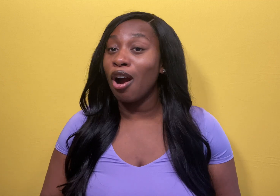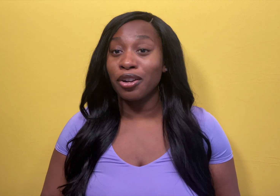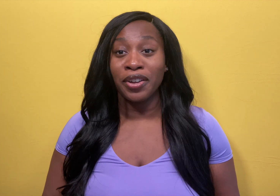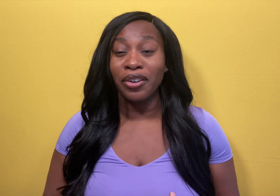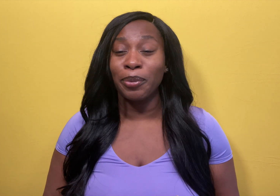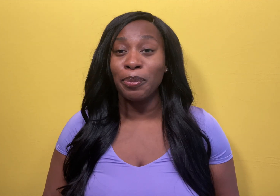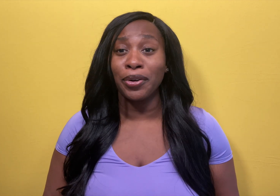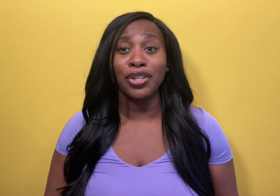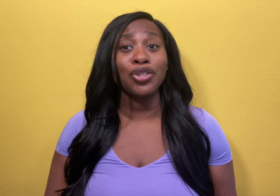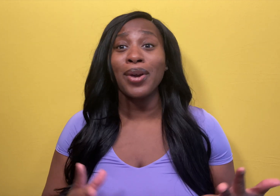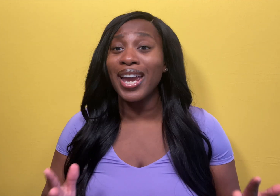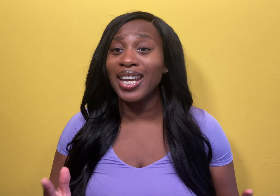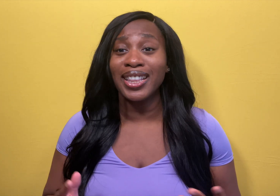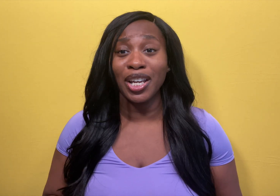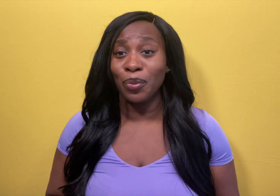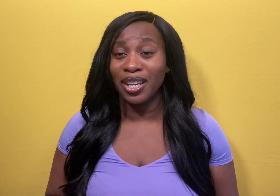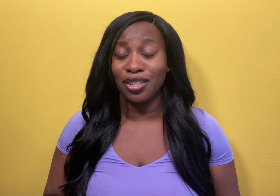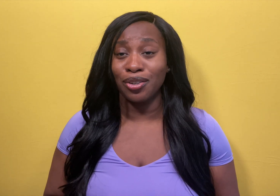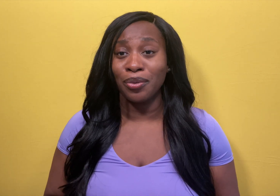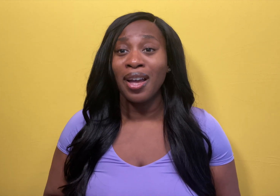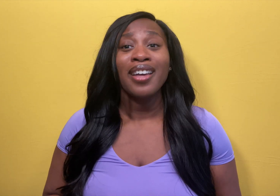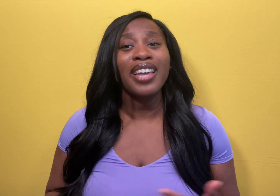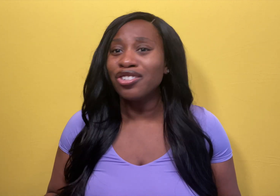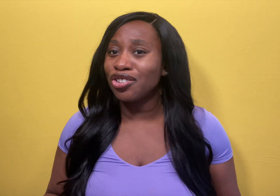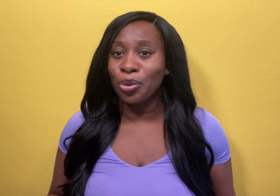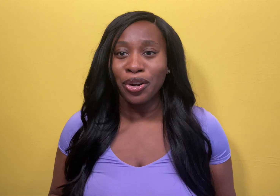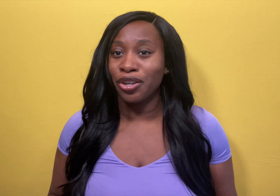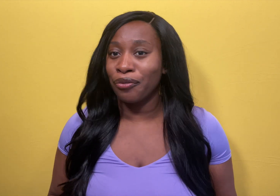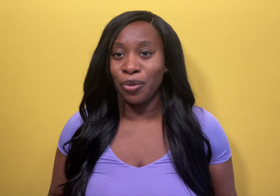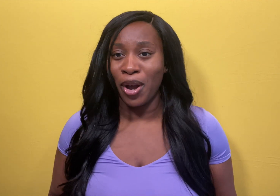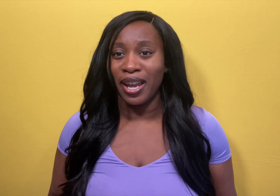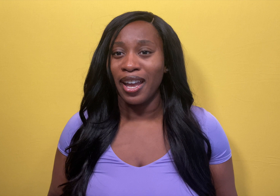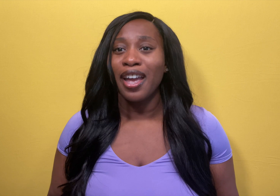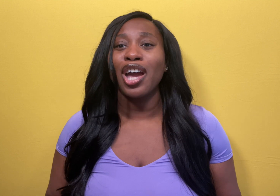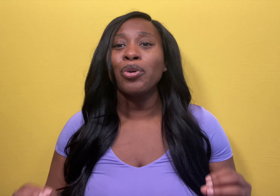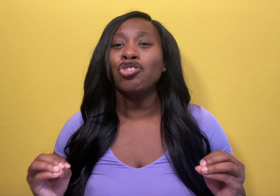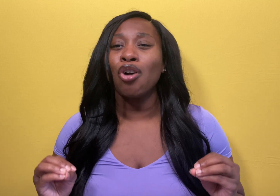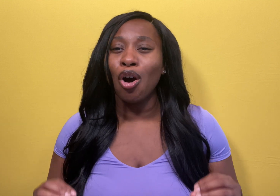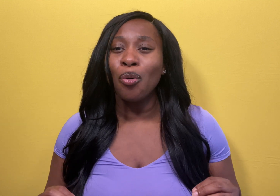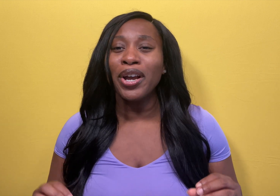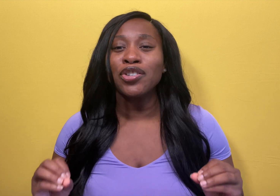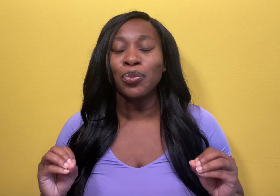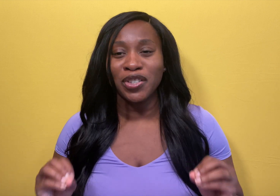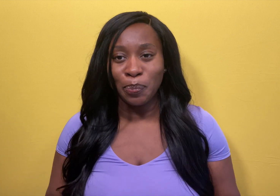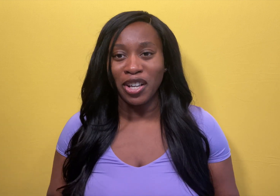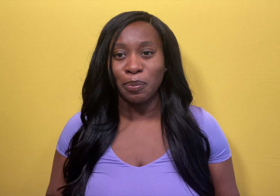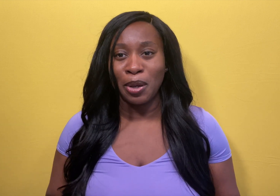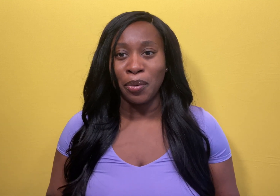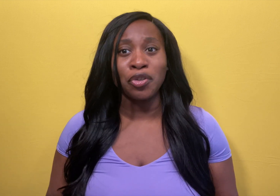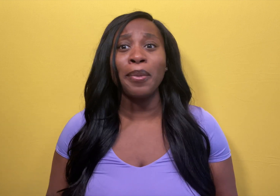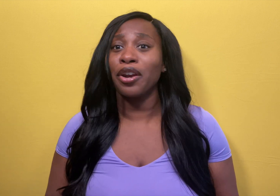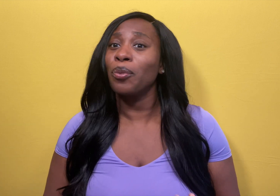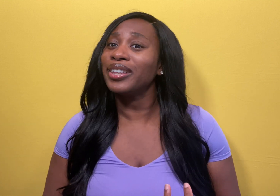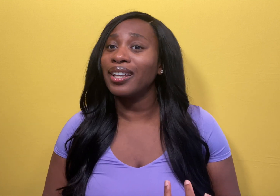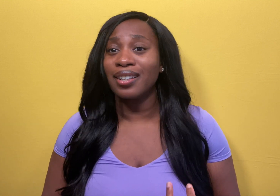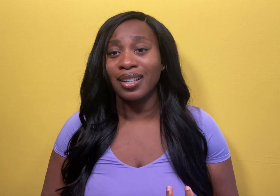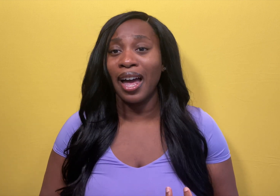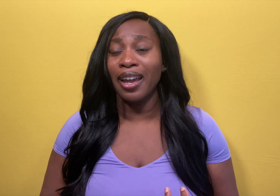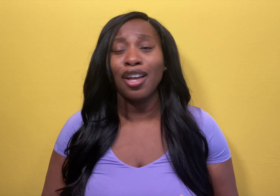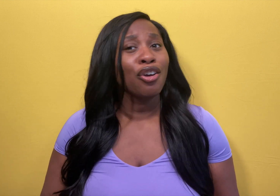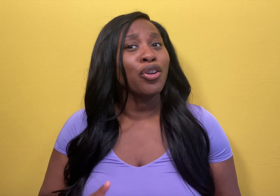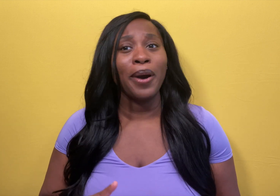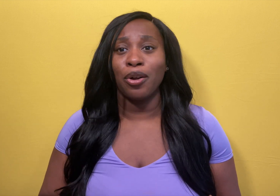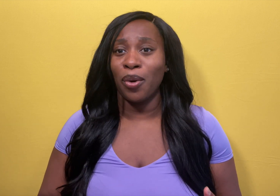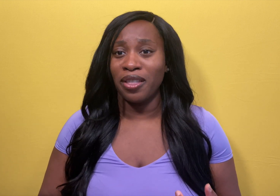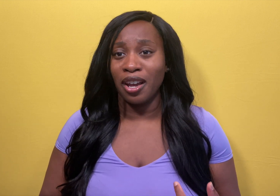people and hard of hearing people can do anything we can do. They just do it a different way. And we should always respect people, no matter what they look